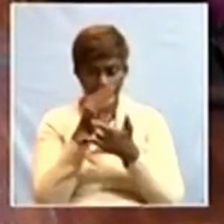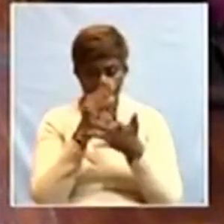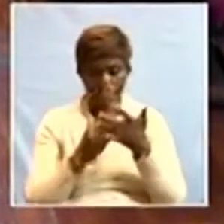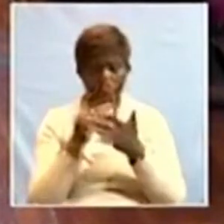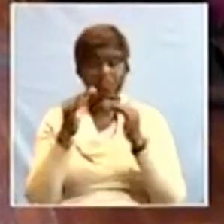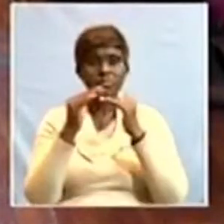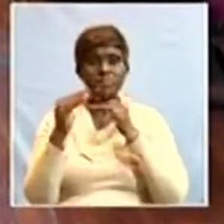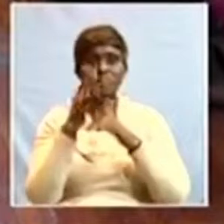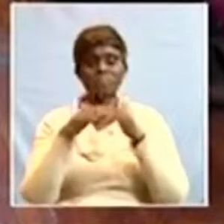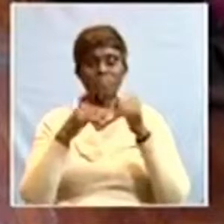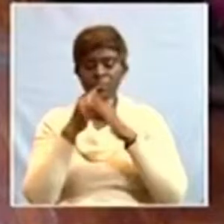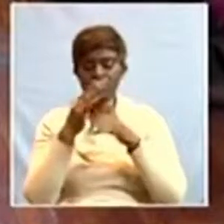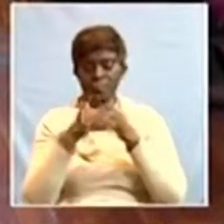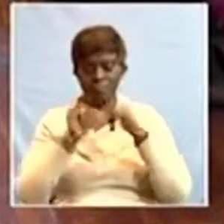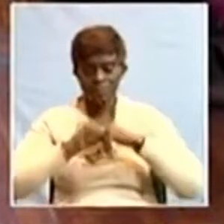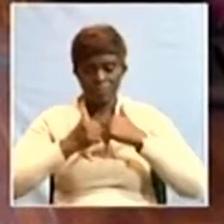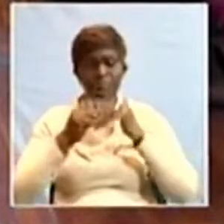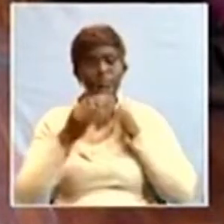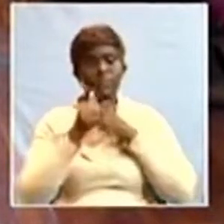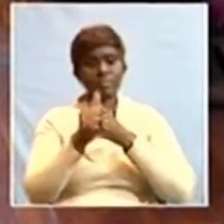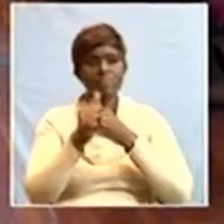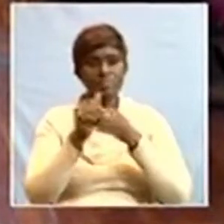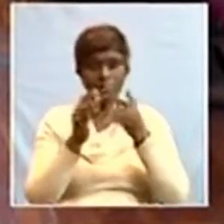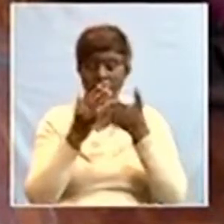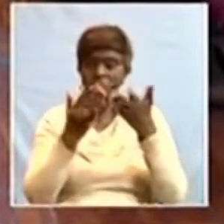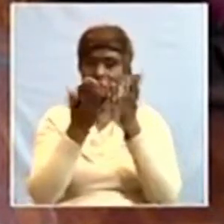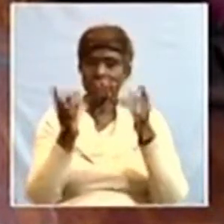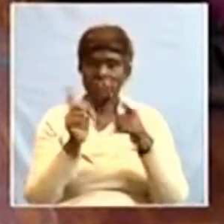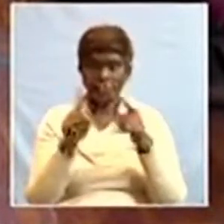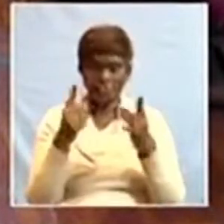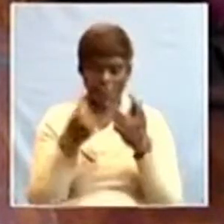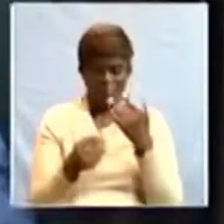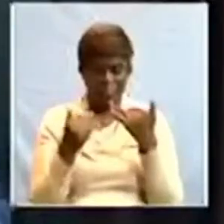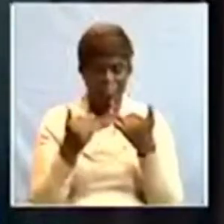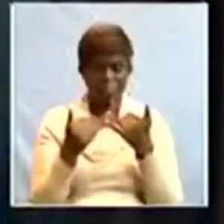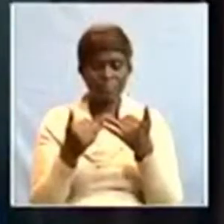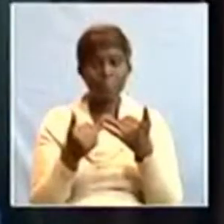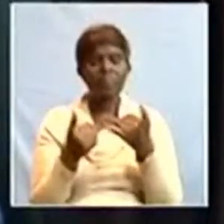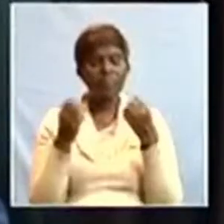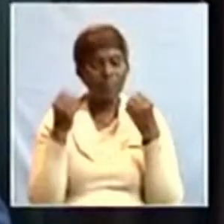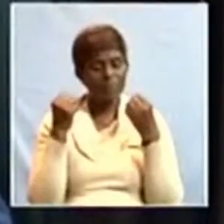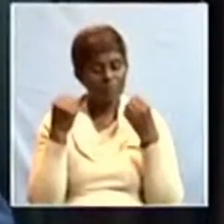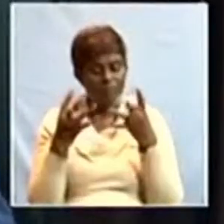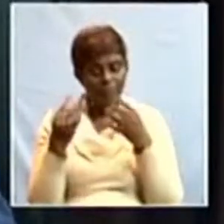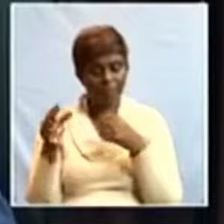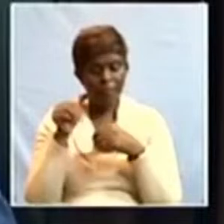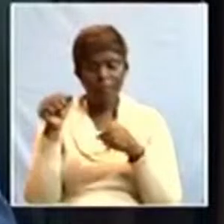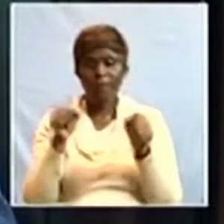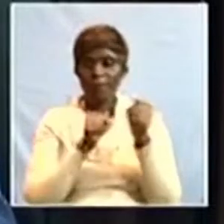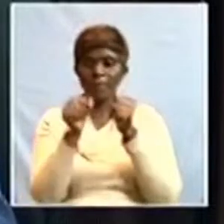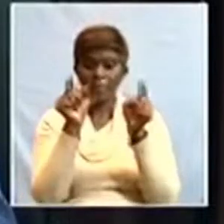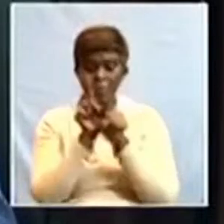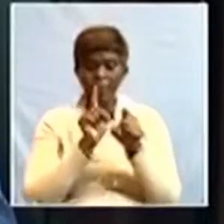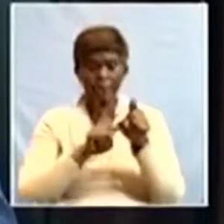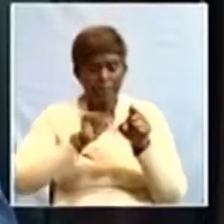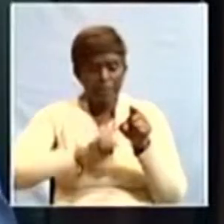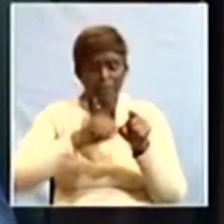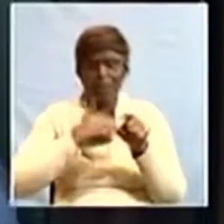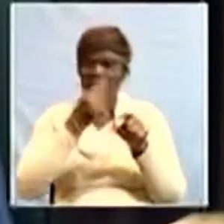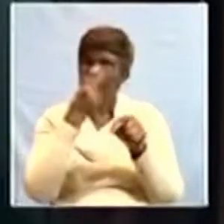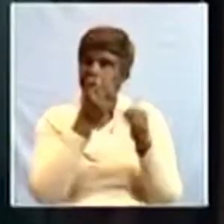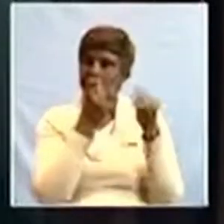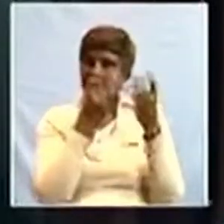comfort that we are heading somewhere. However, as many systems and as we have seen so